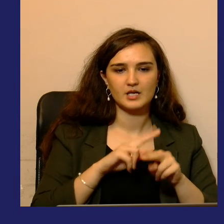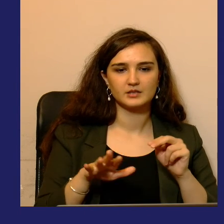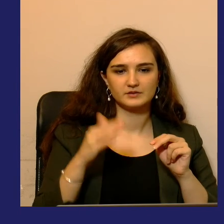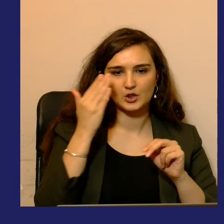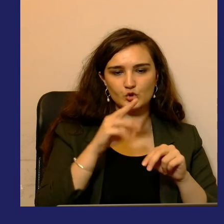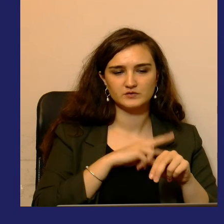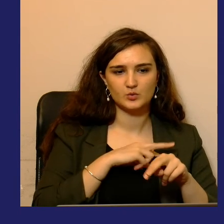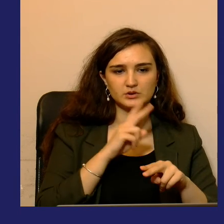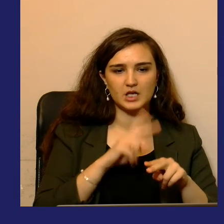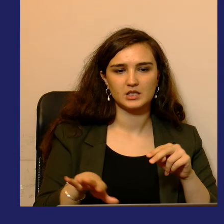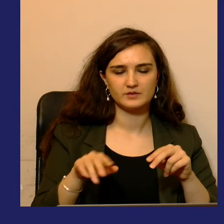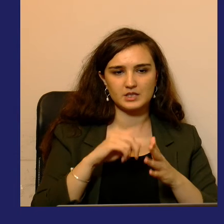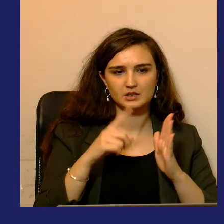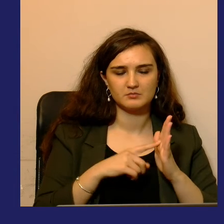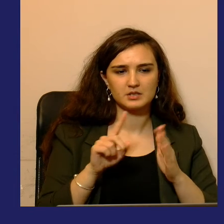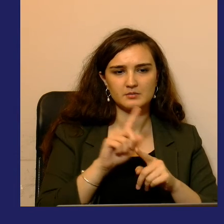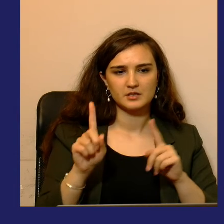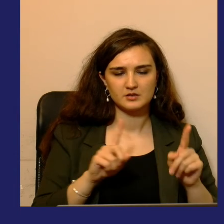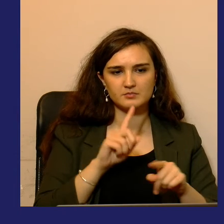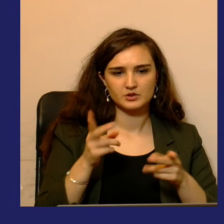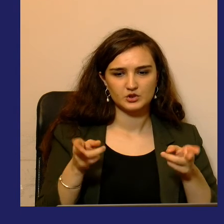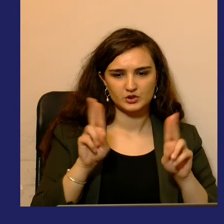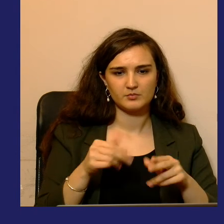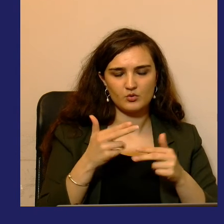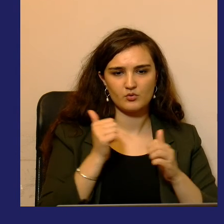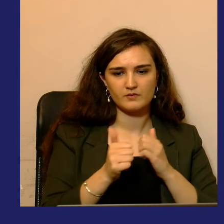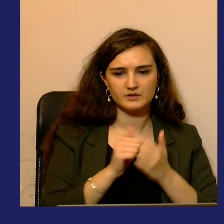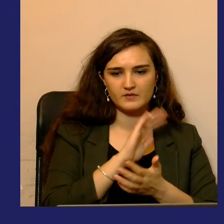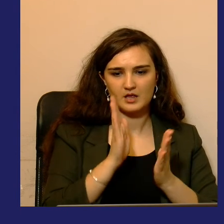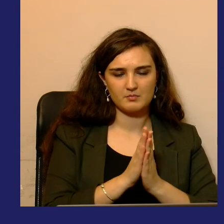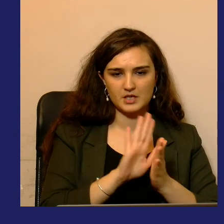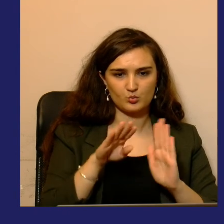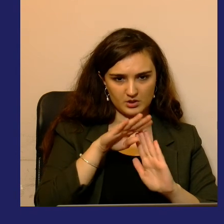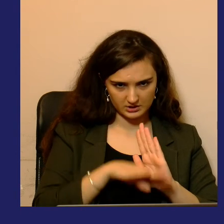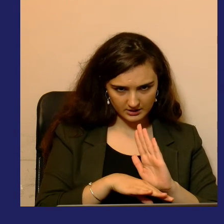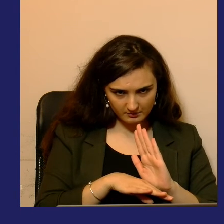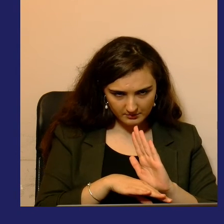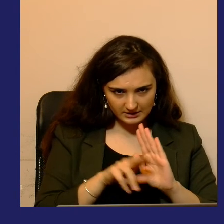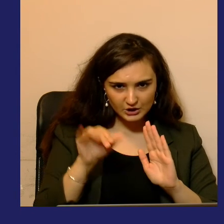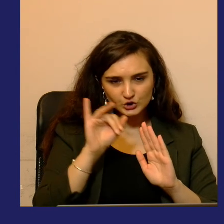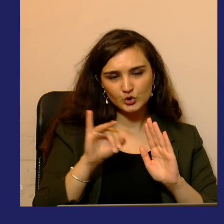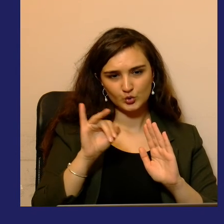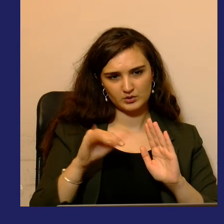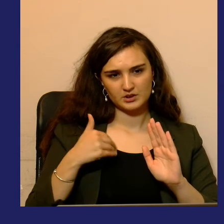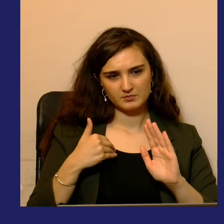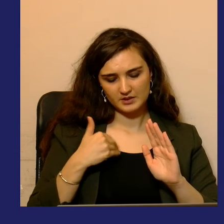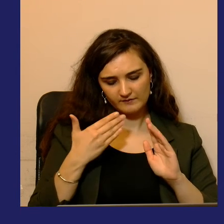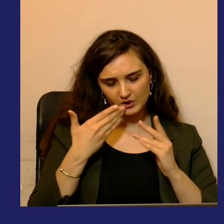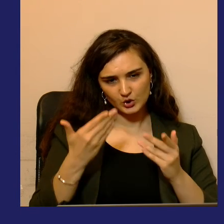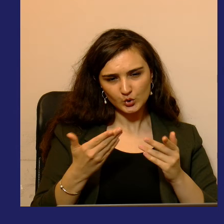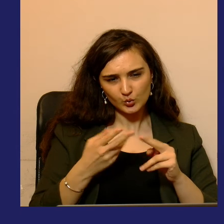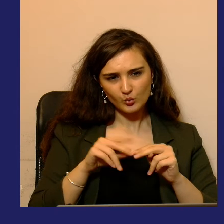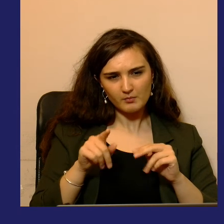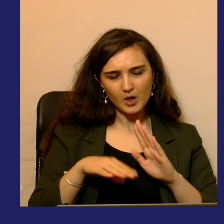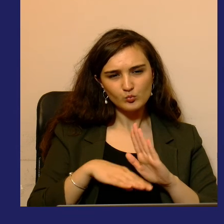of improvement too. And historically, I will ask, what are the drivers of those? Do they come from